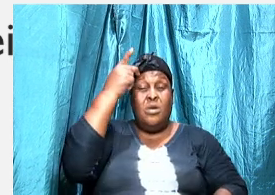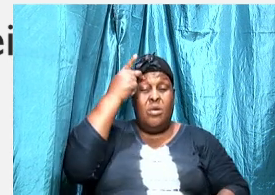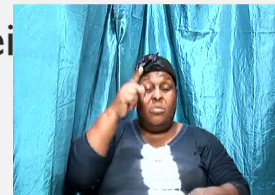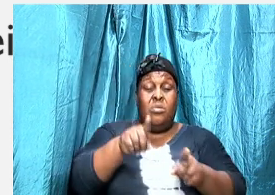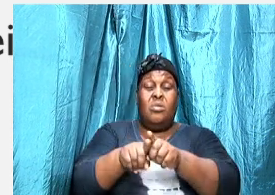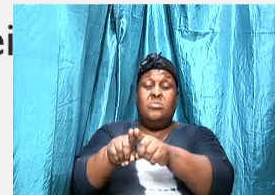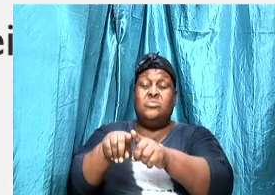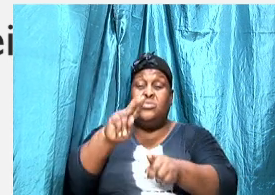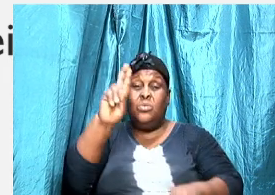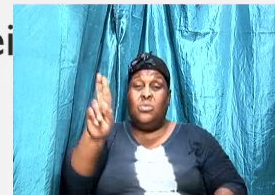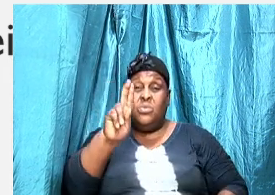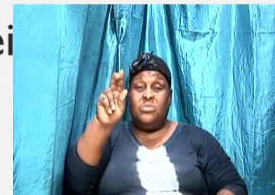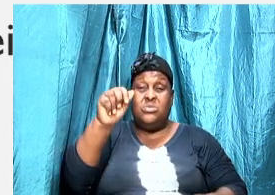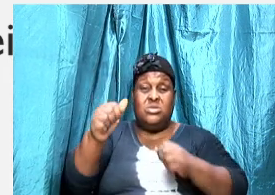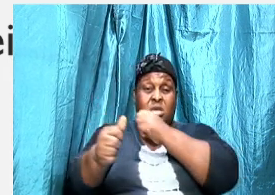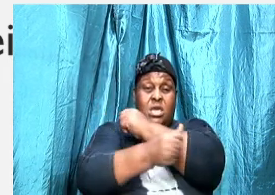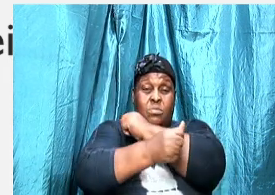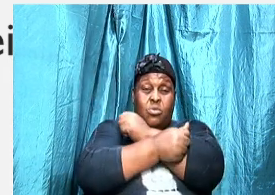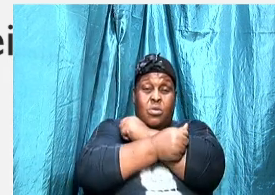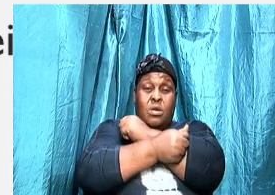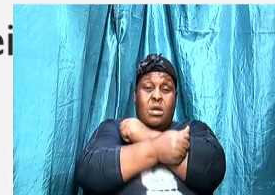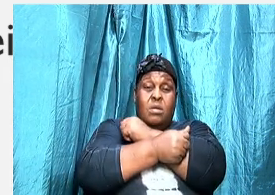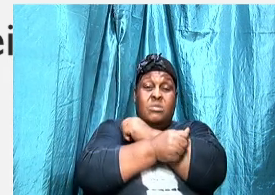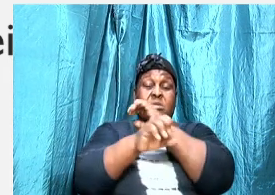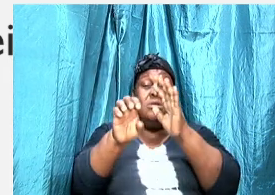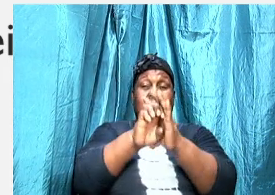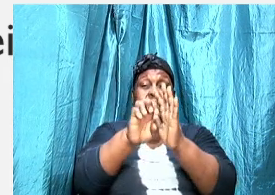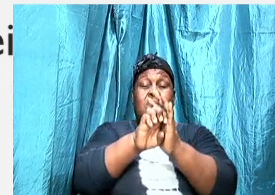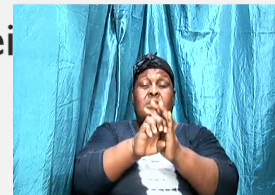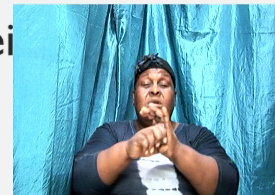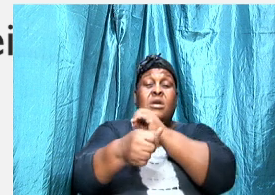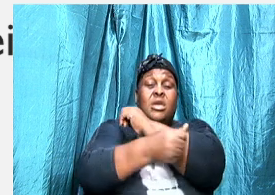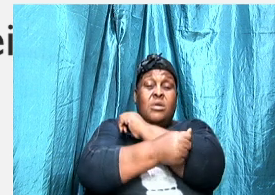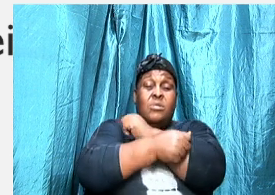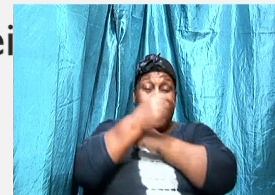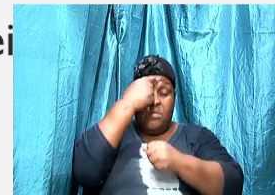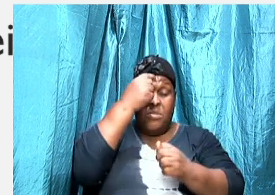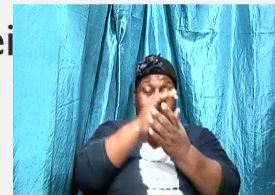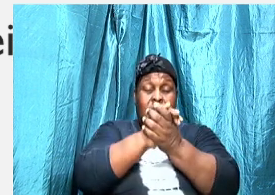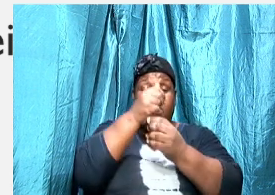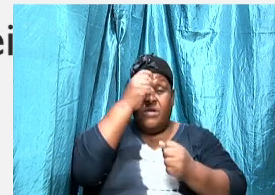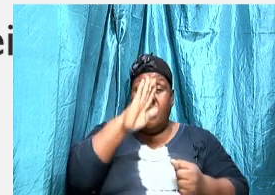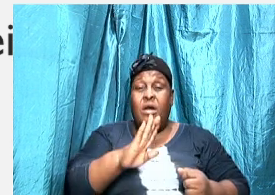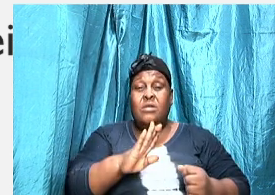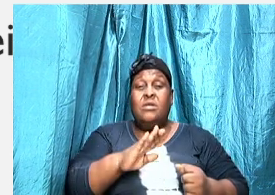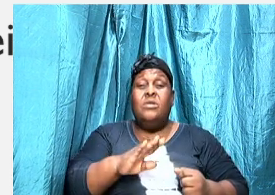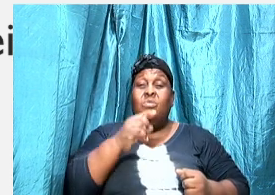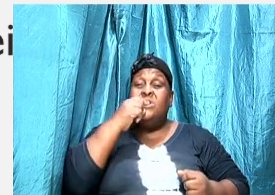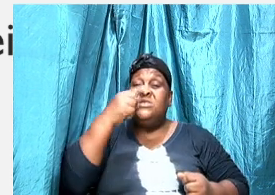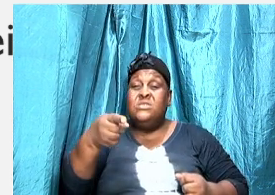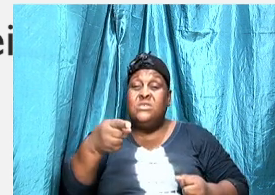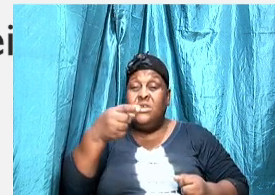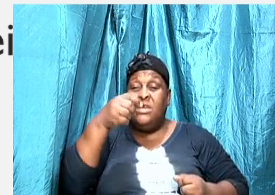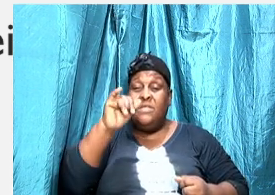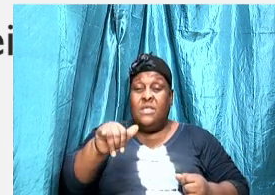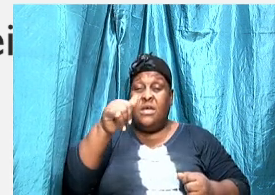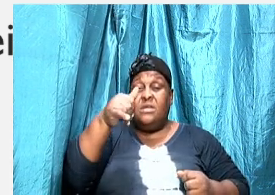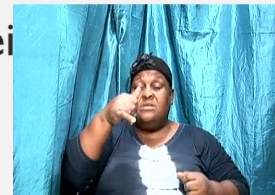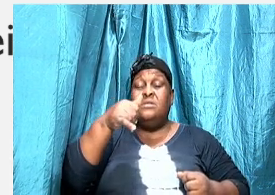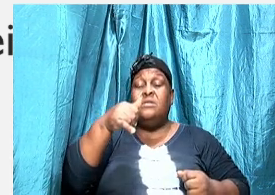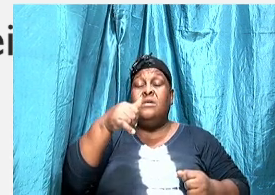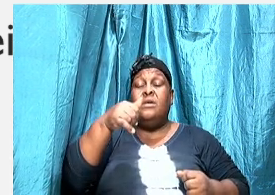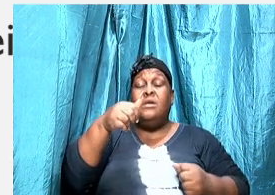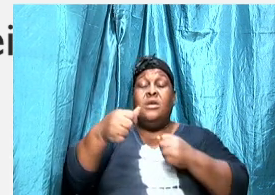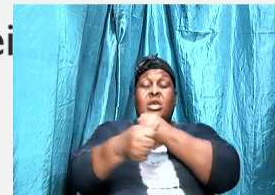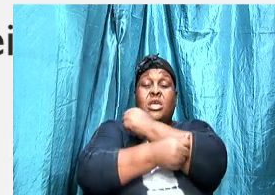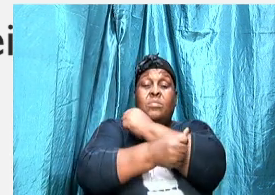And he said, Abraham believed God, and it was counted unto him for righteousness. And so we know the story